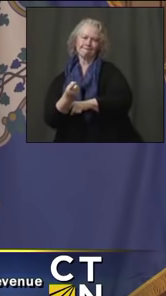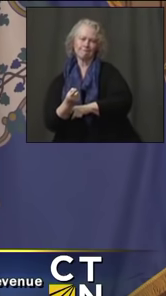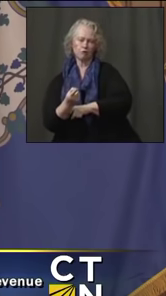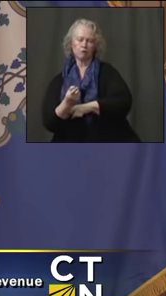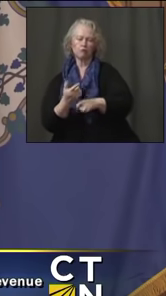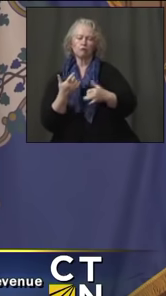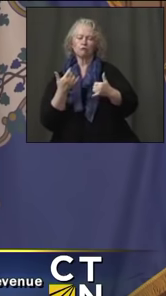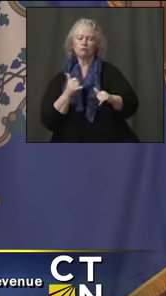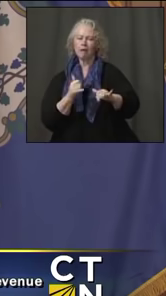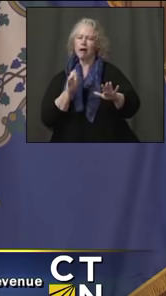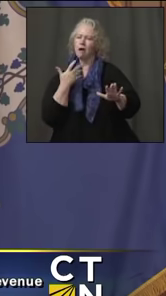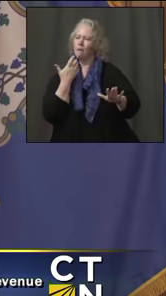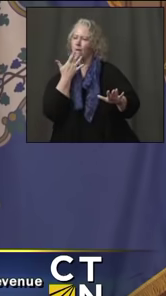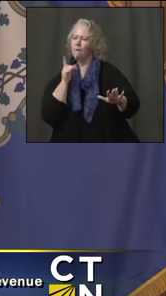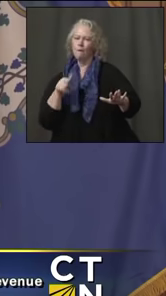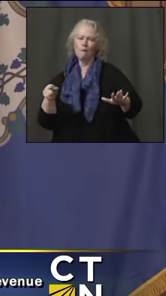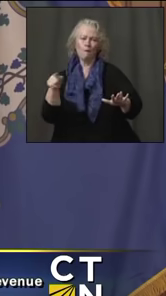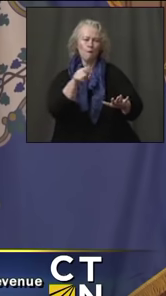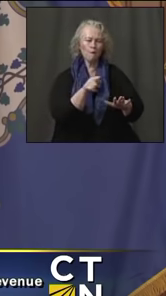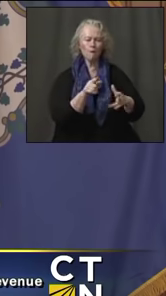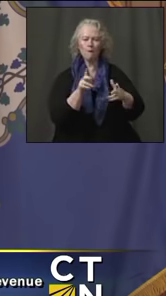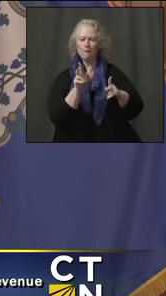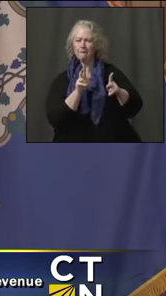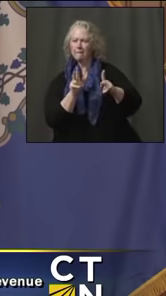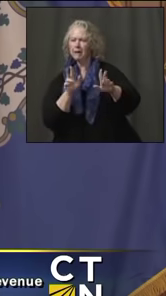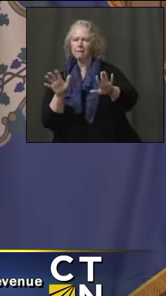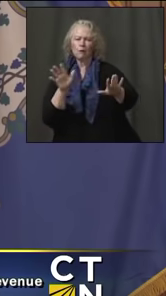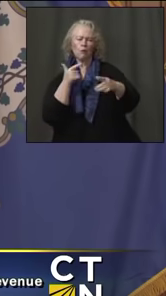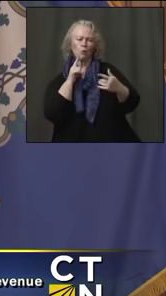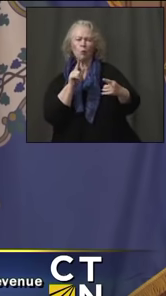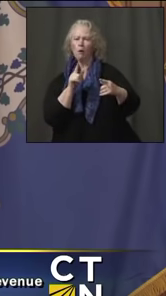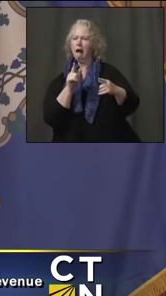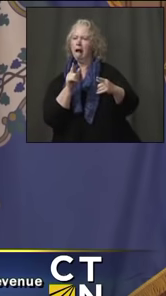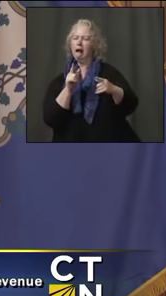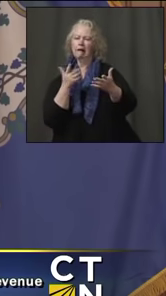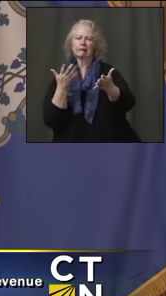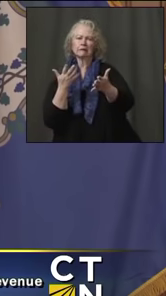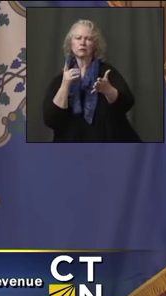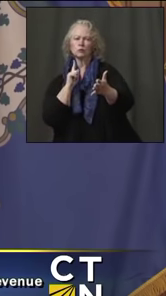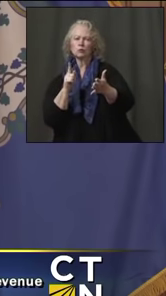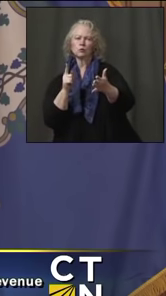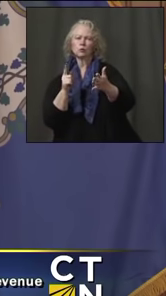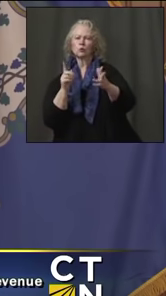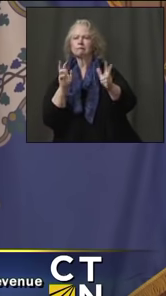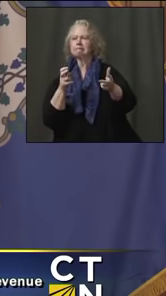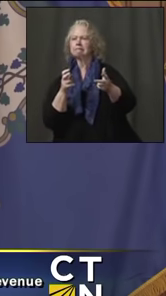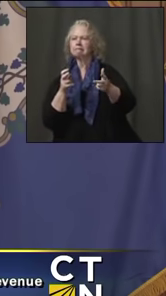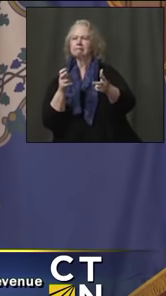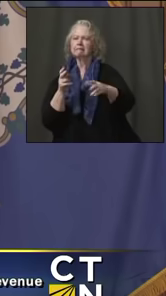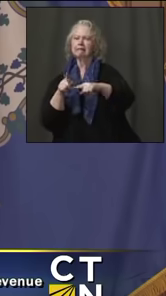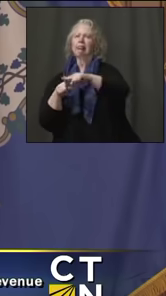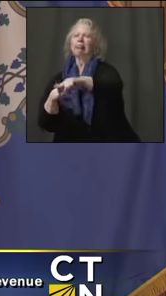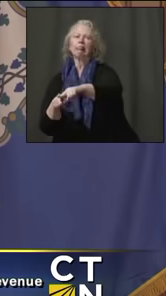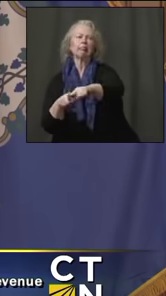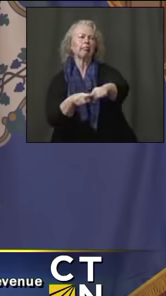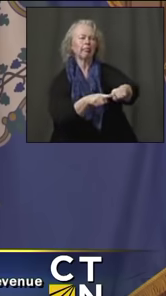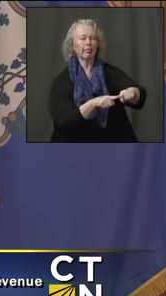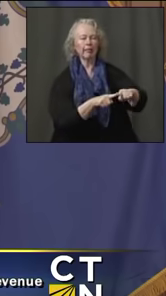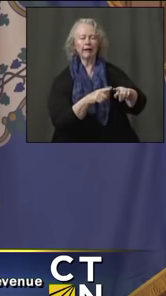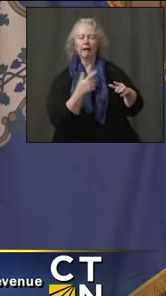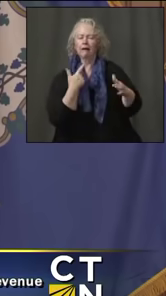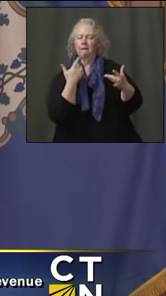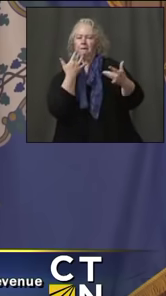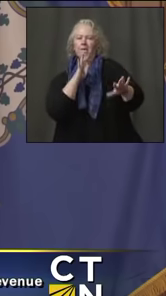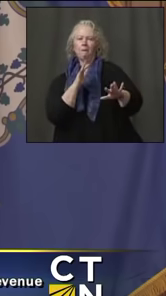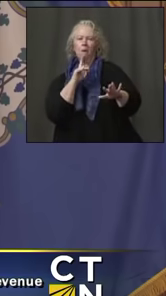our taxpayers and holding our service providers harmless. I'm not sure we'll be able to promise a lot of new tax cuts or a lot